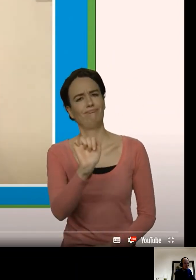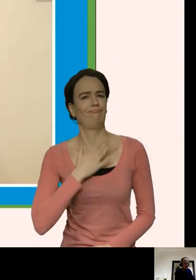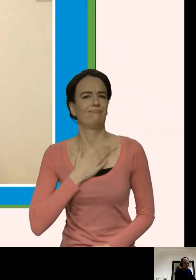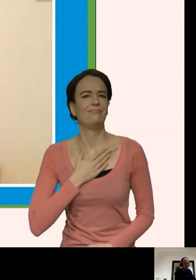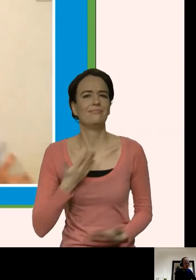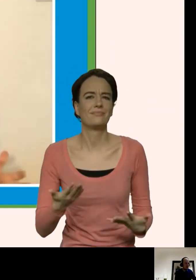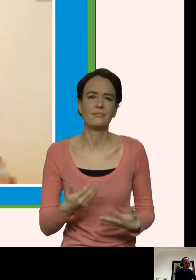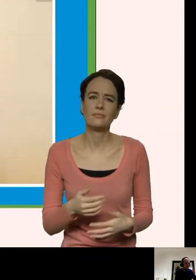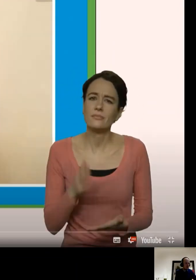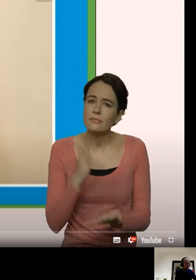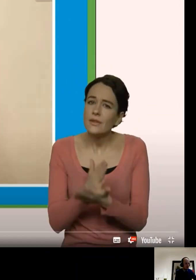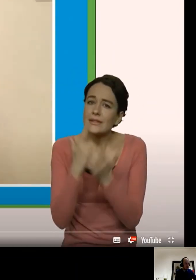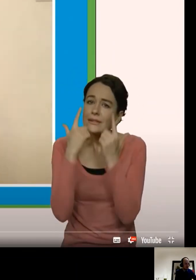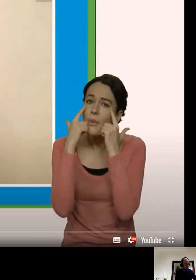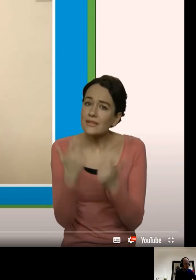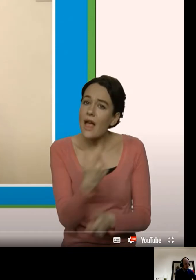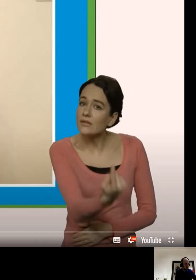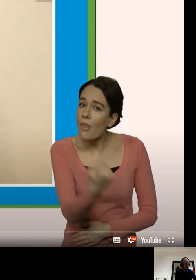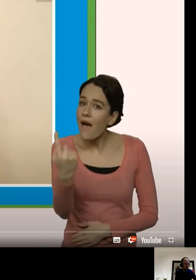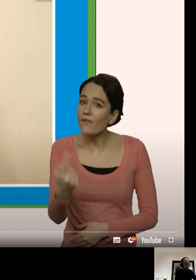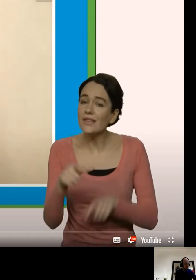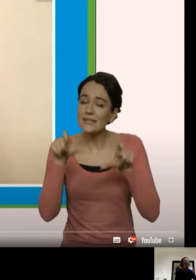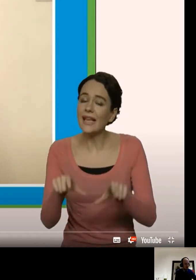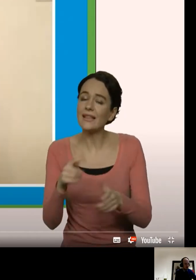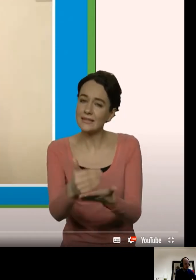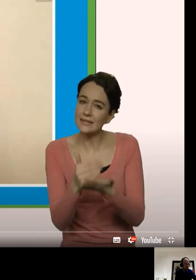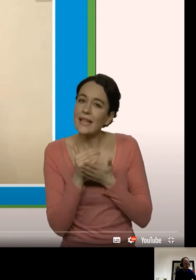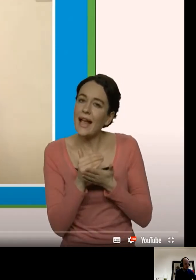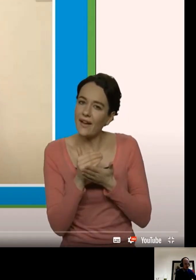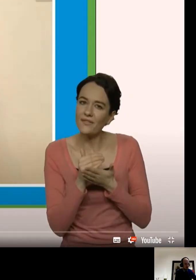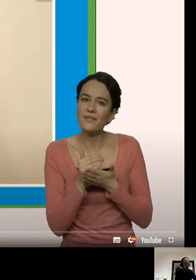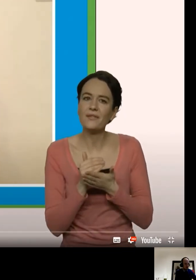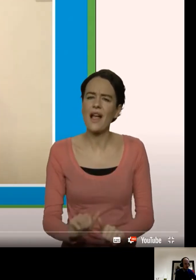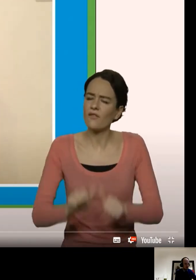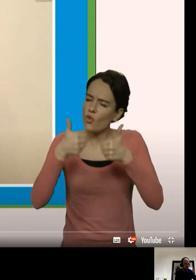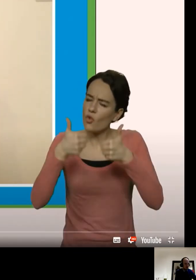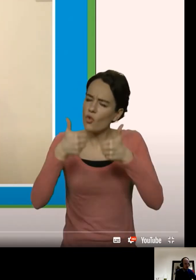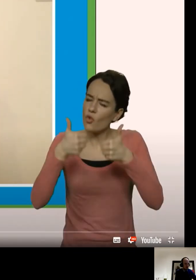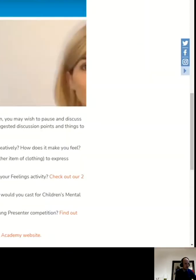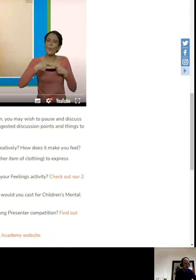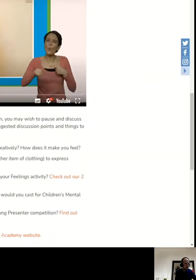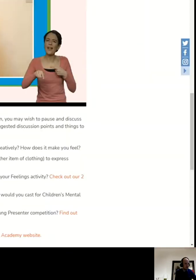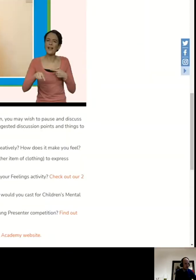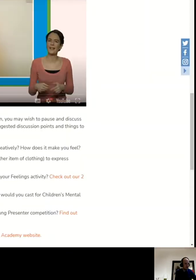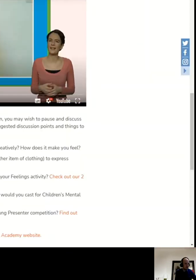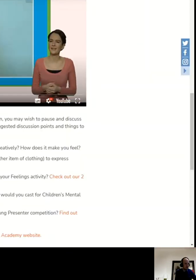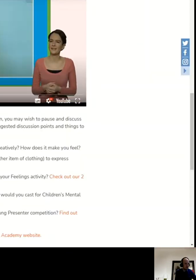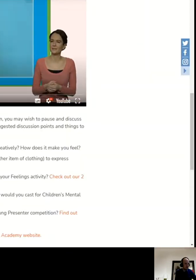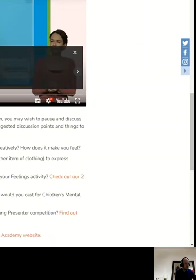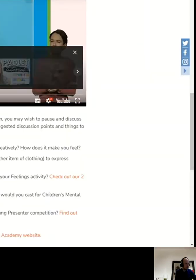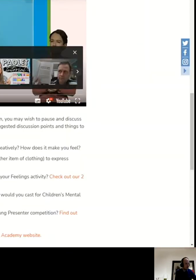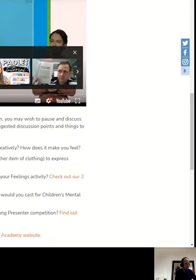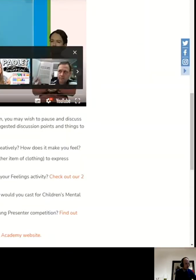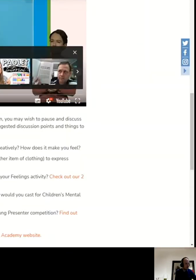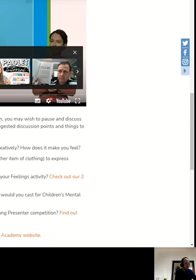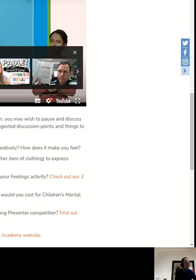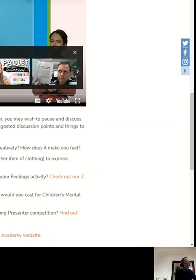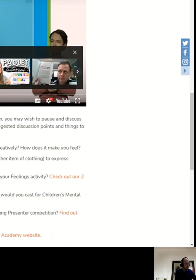are feeling. Remember, take care of yourselves, stay safe, and have a very, very good week.